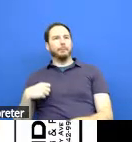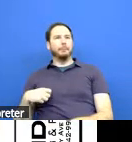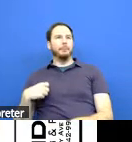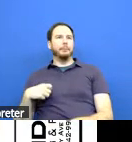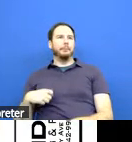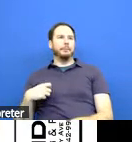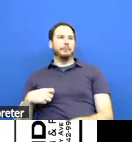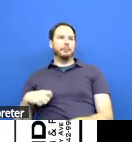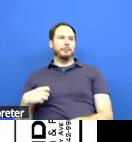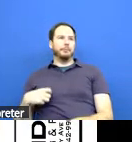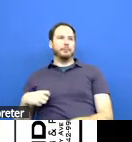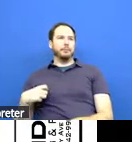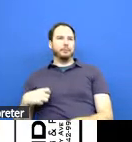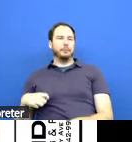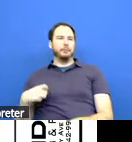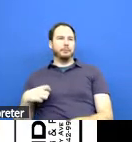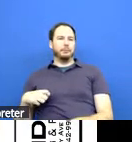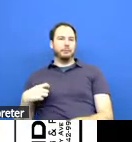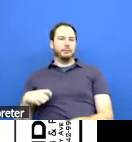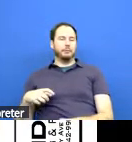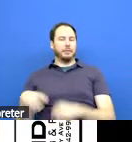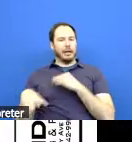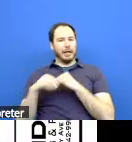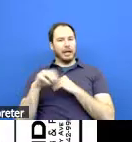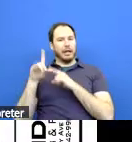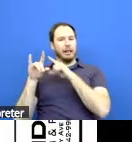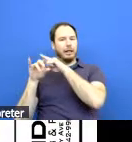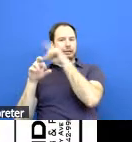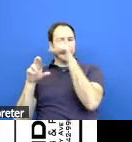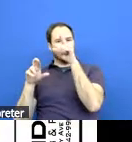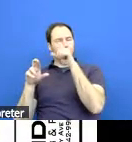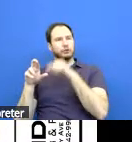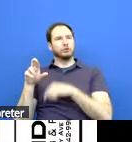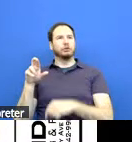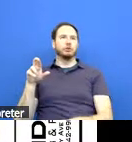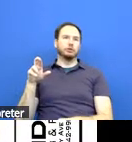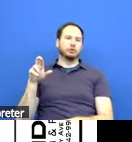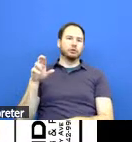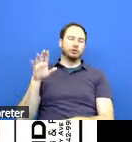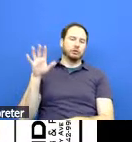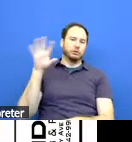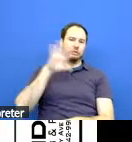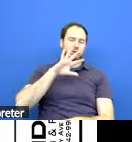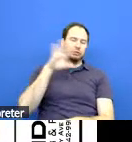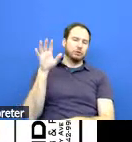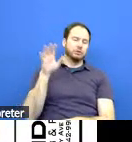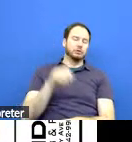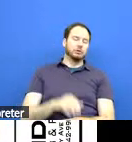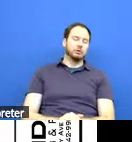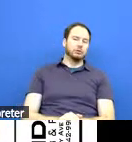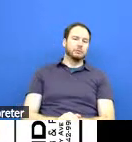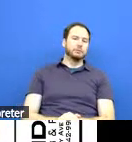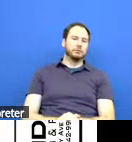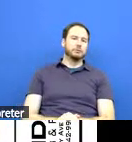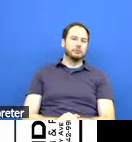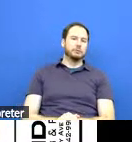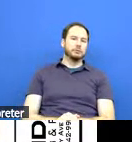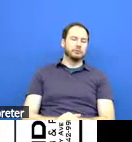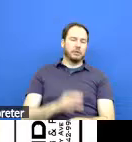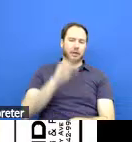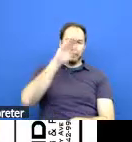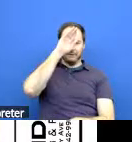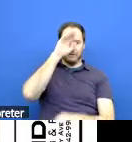But adding in Lysander into the equation in the offset on Lysander in the fire